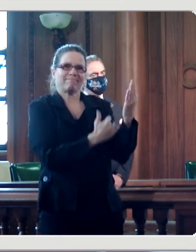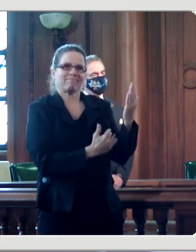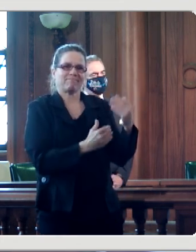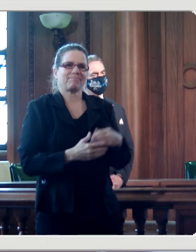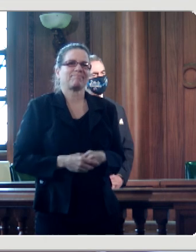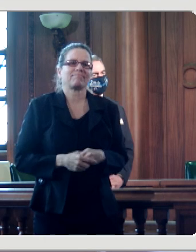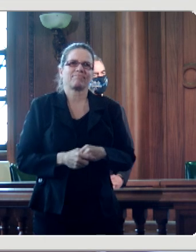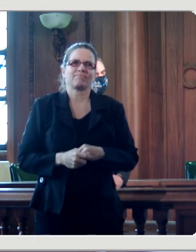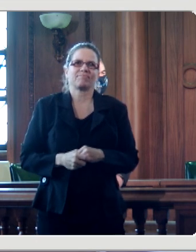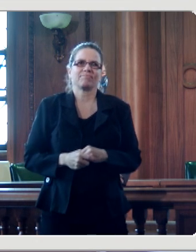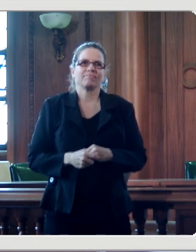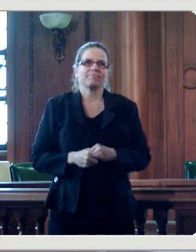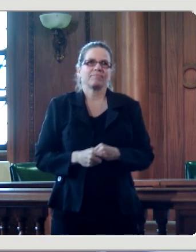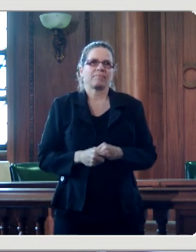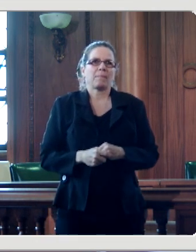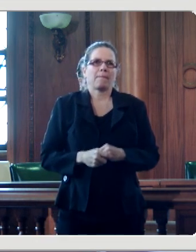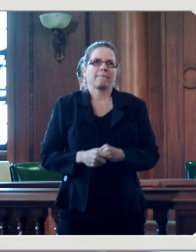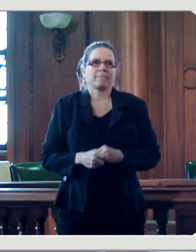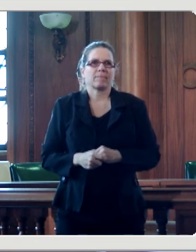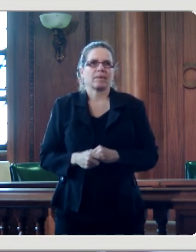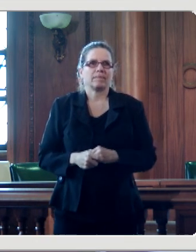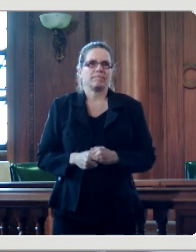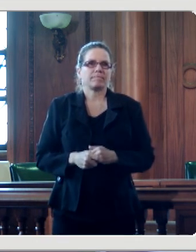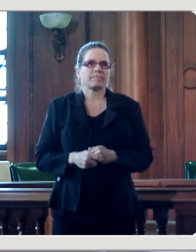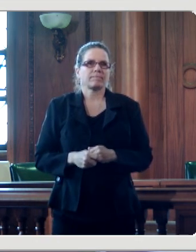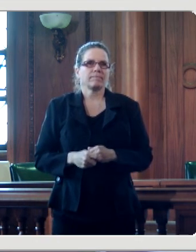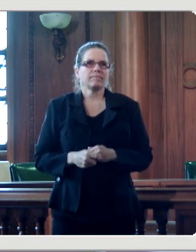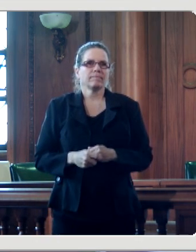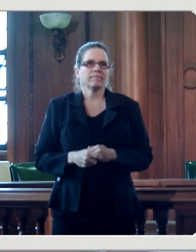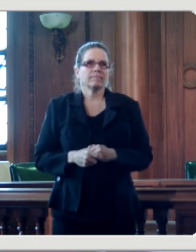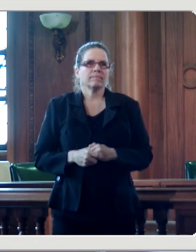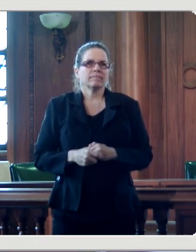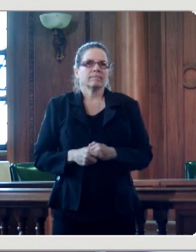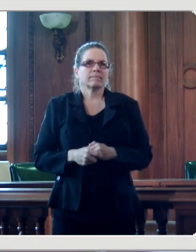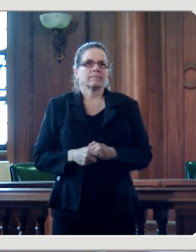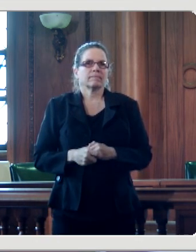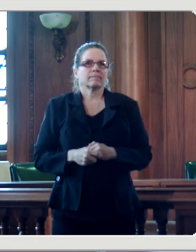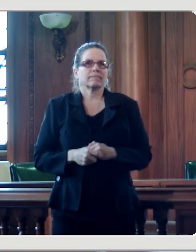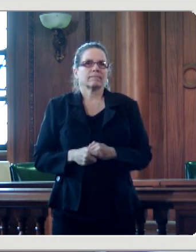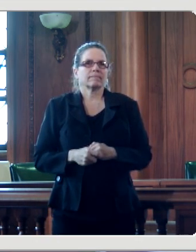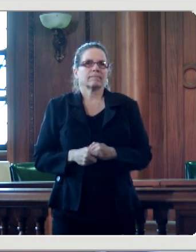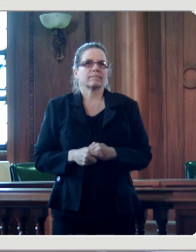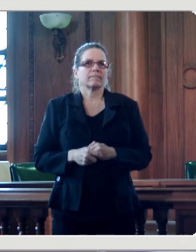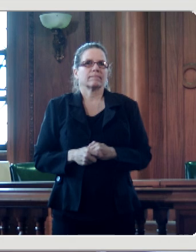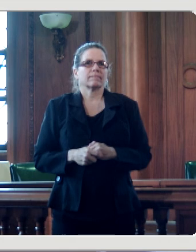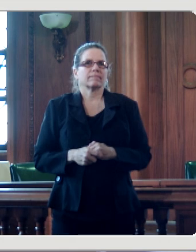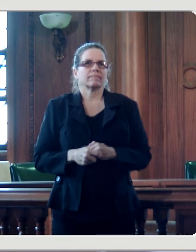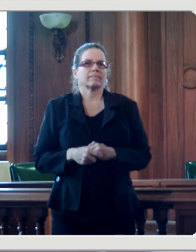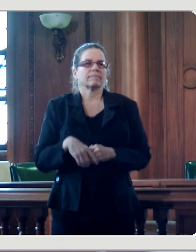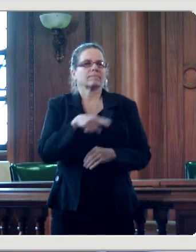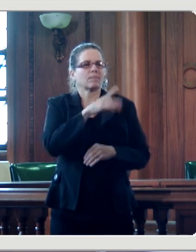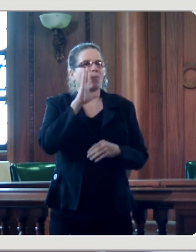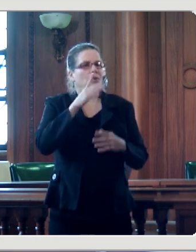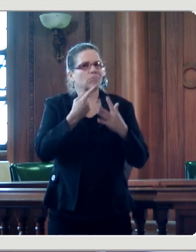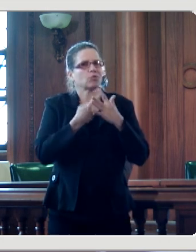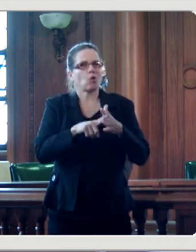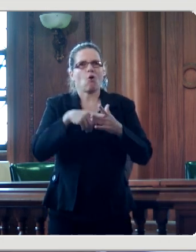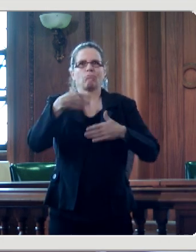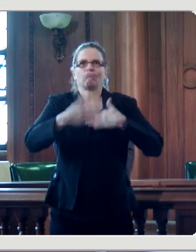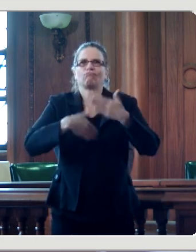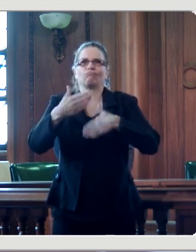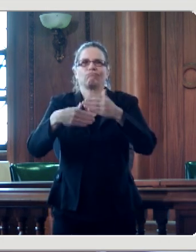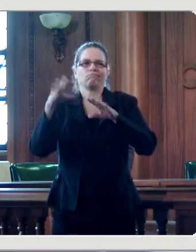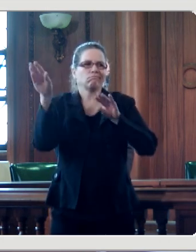conversation and start this very important work. The city of Springfield and our residents